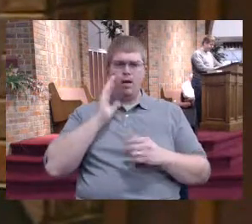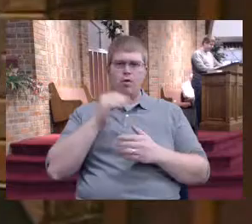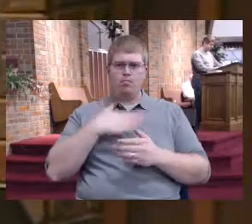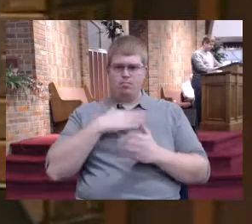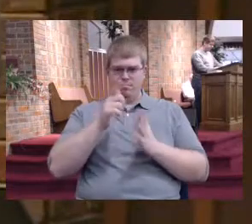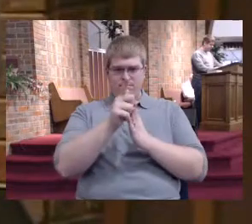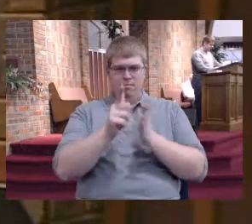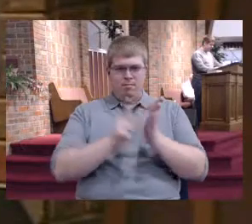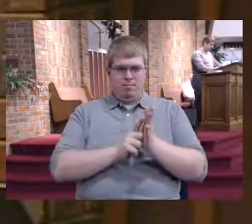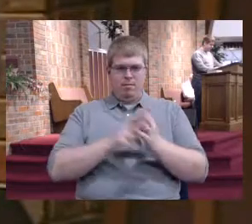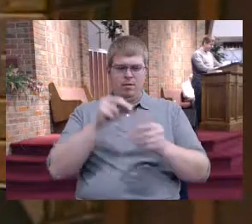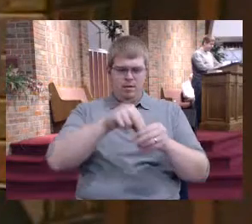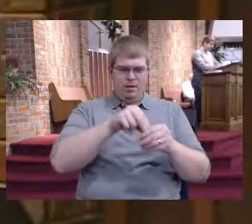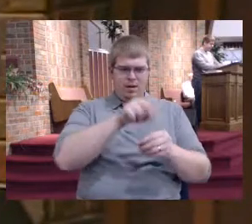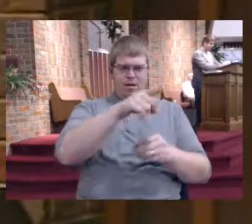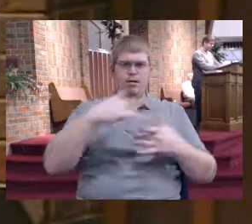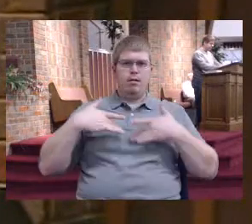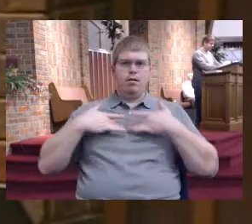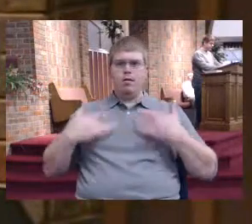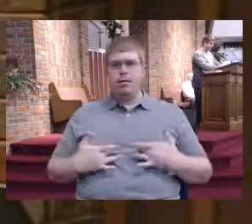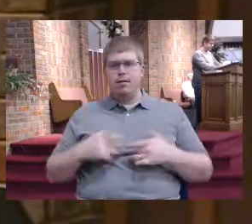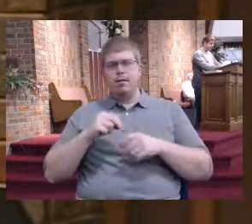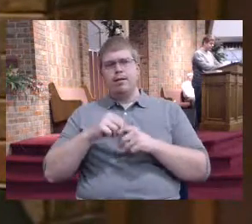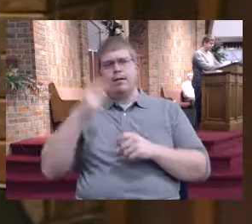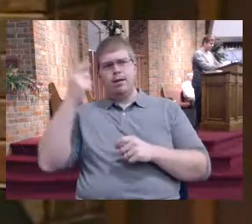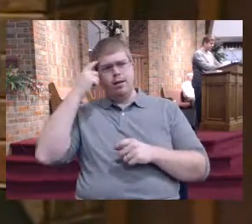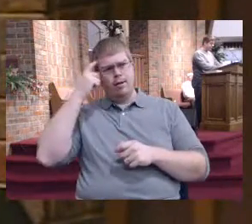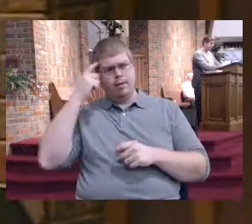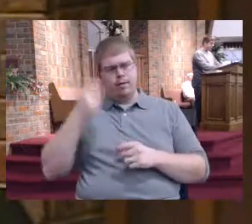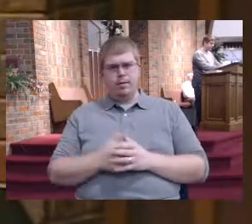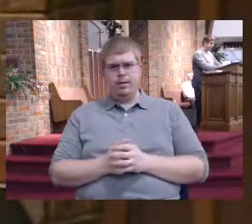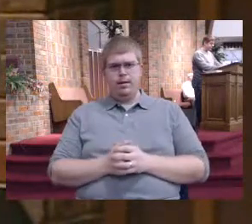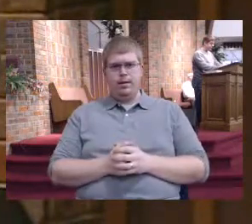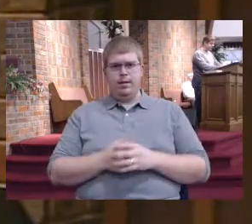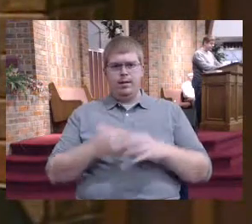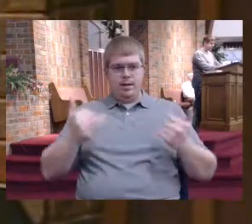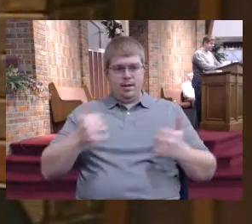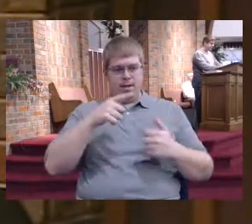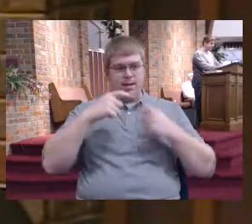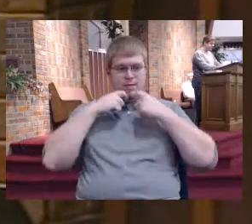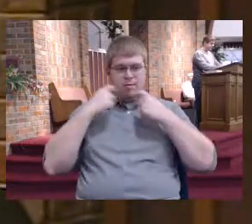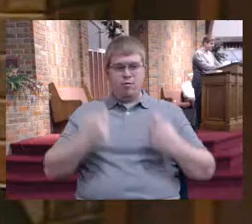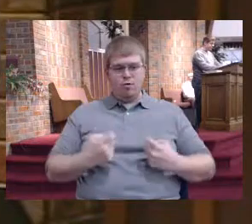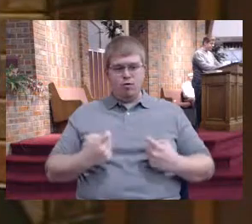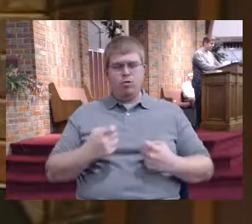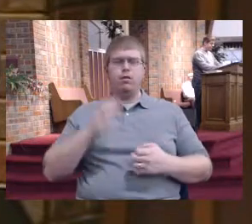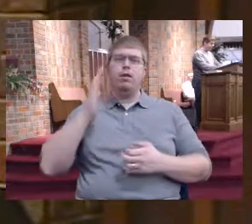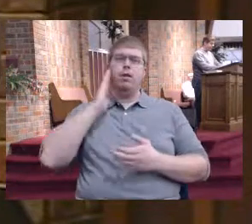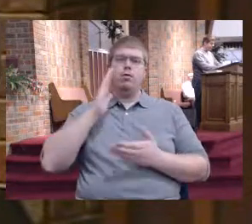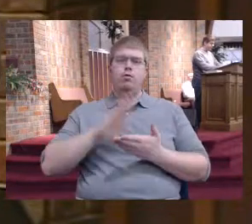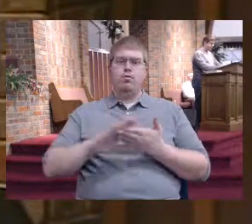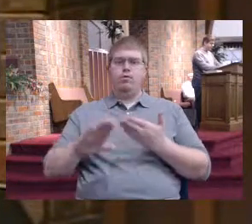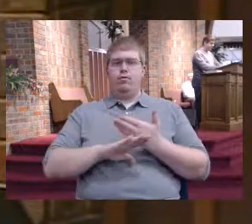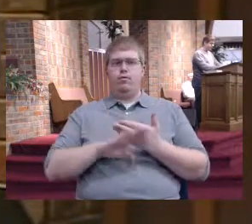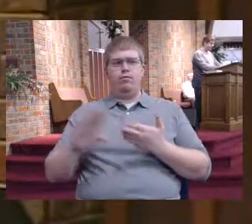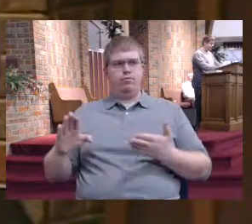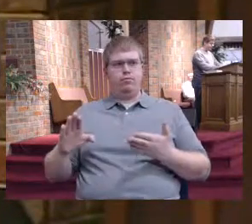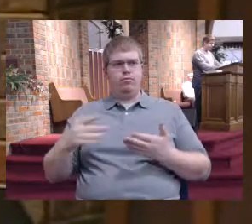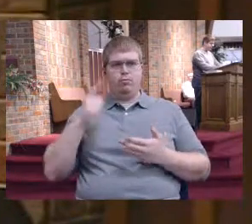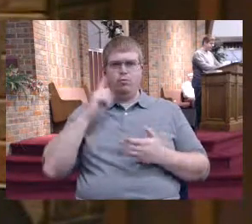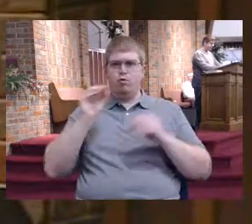them. And their sins and their lawless deeds, now where there is forgiveness of these things, there is no longer any offering for